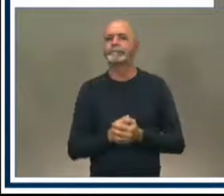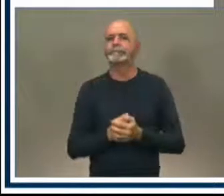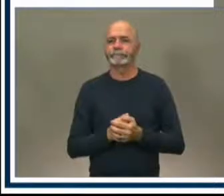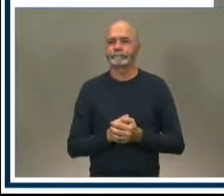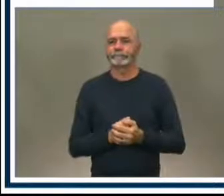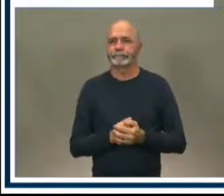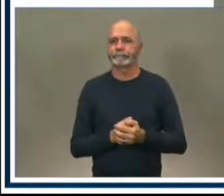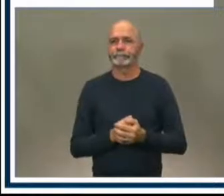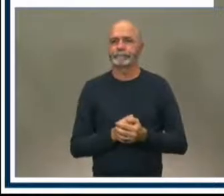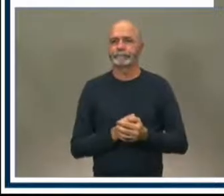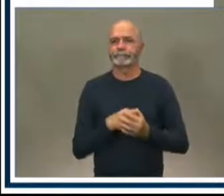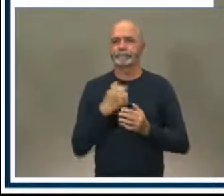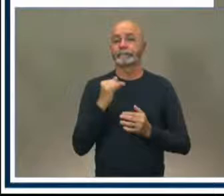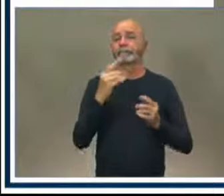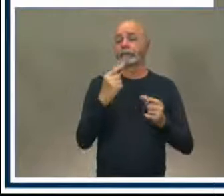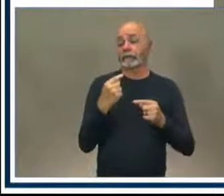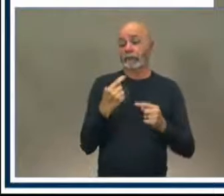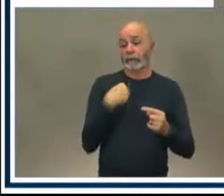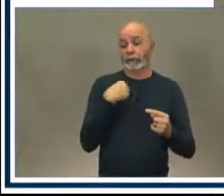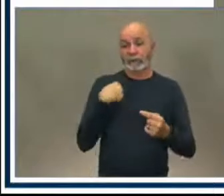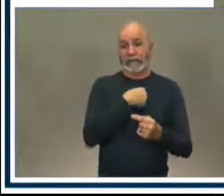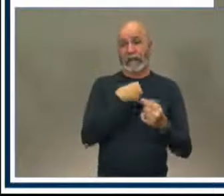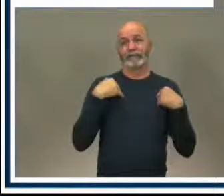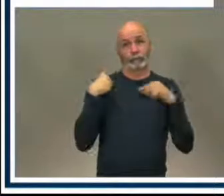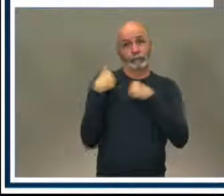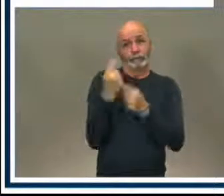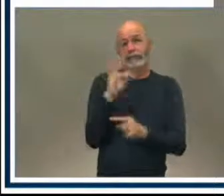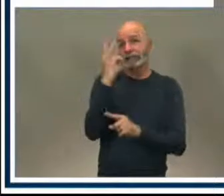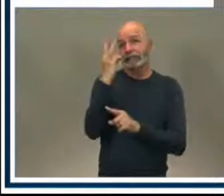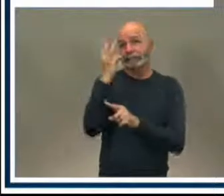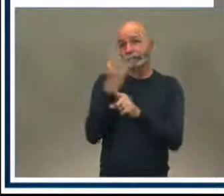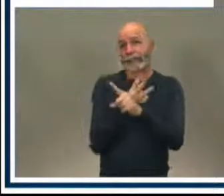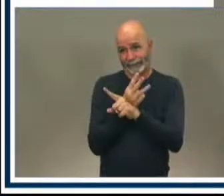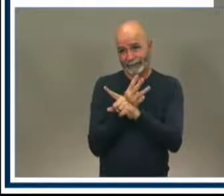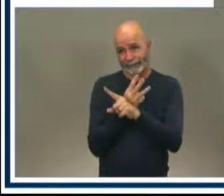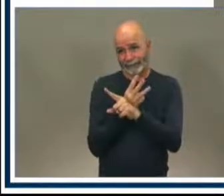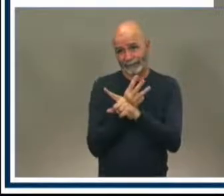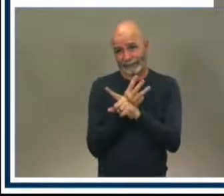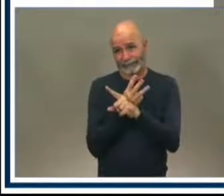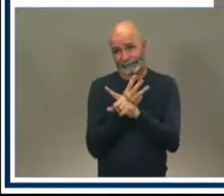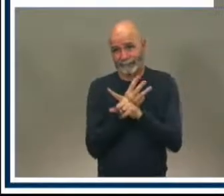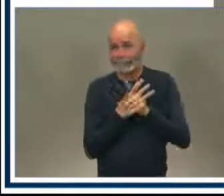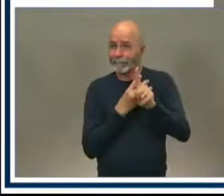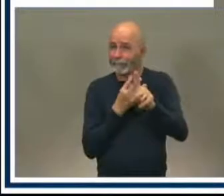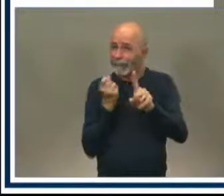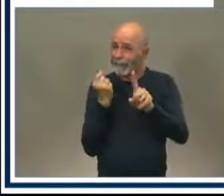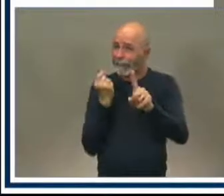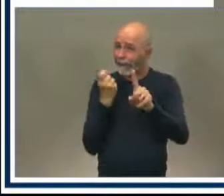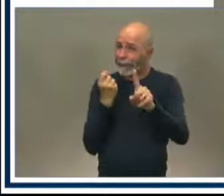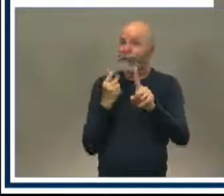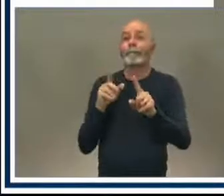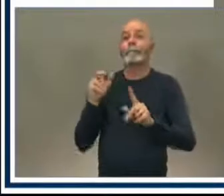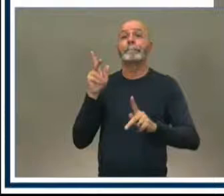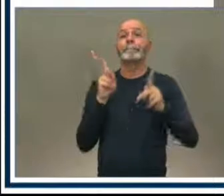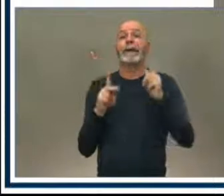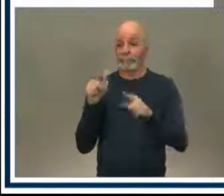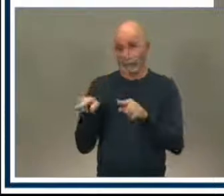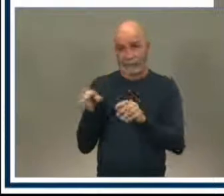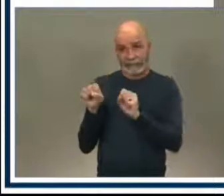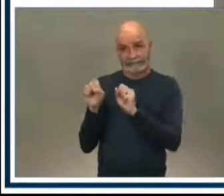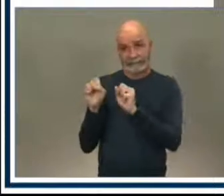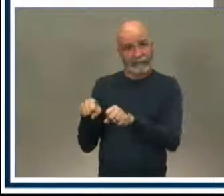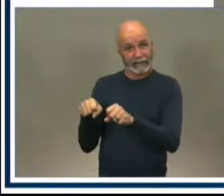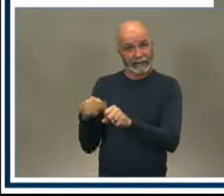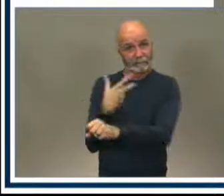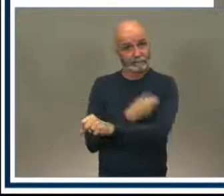6 months after the primary series. So all of these people, it's important, people who are eligible for the boosters, that you